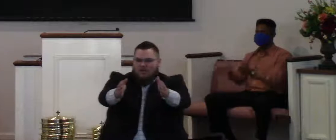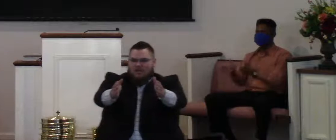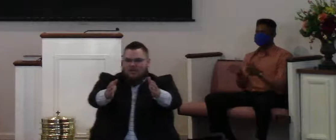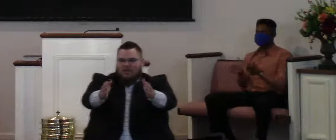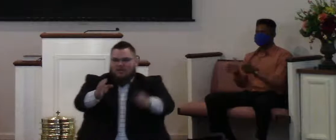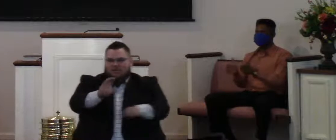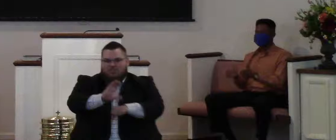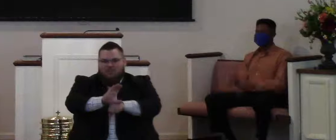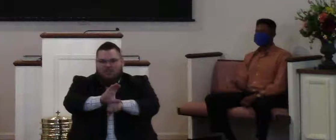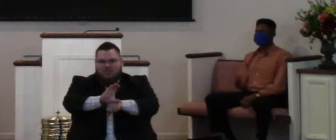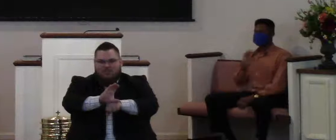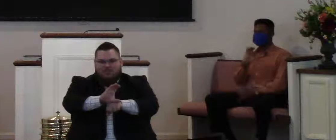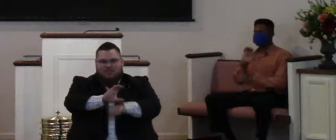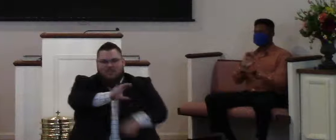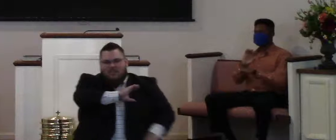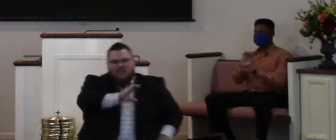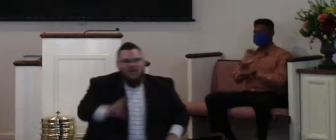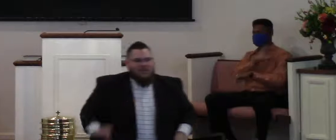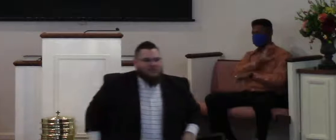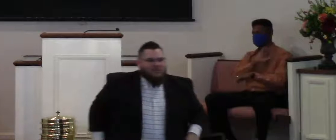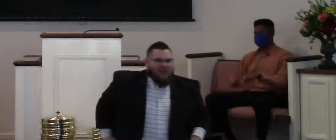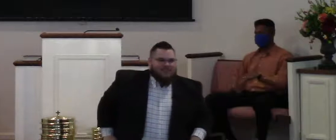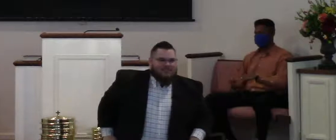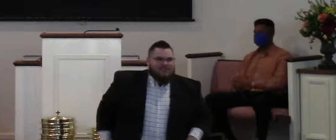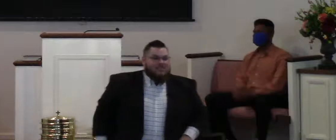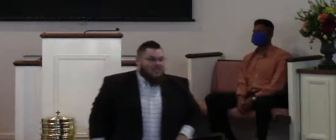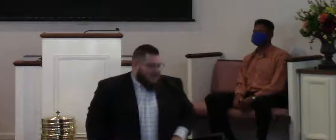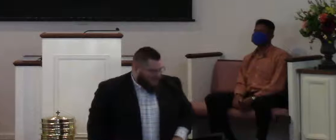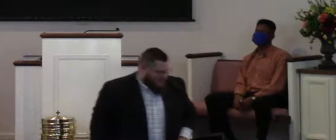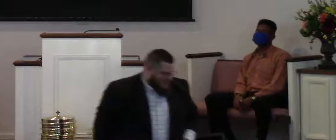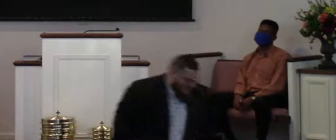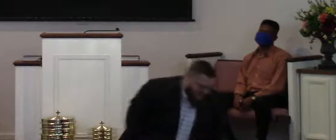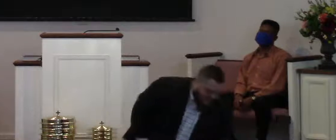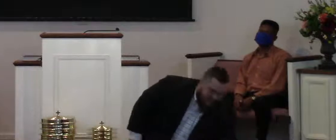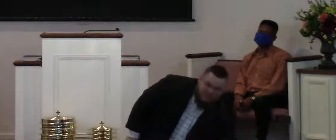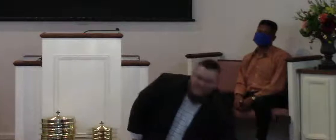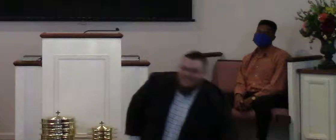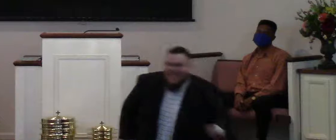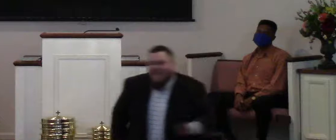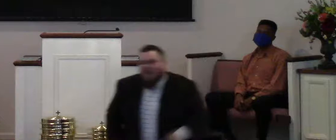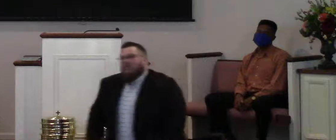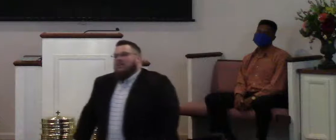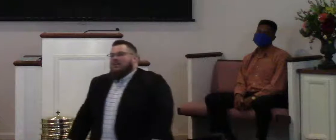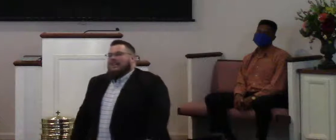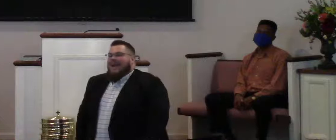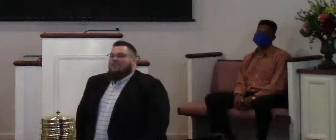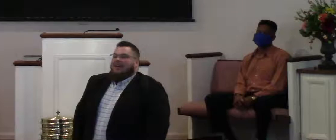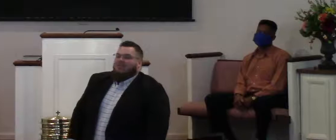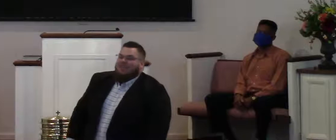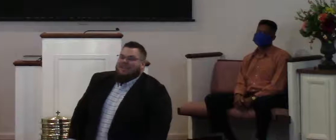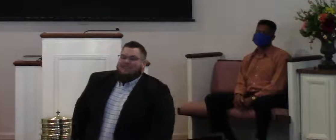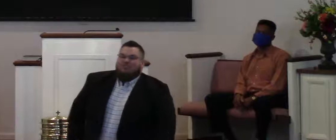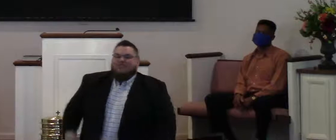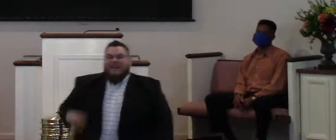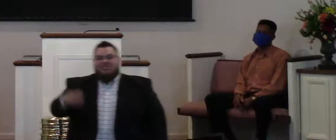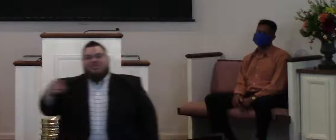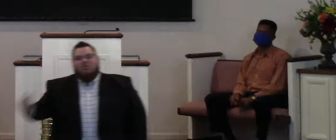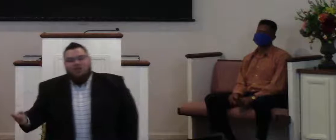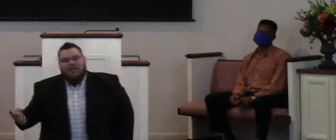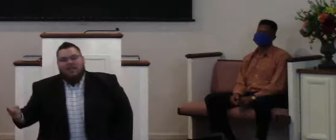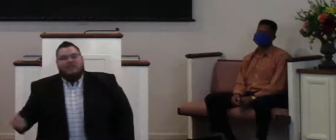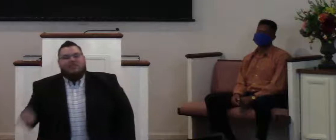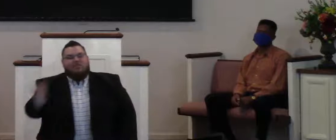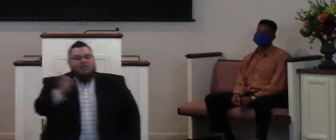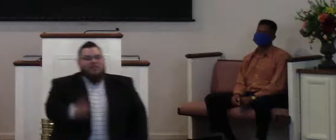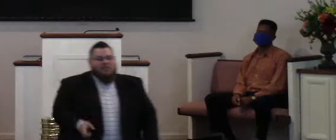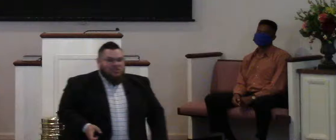Road, Church of Christ. Good job. There you go. See, now not only can you tell